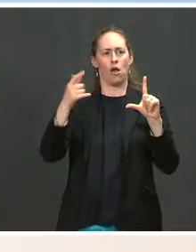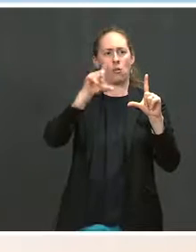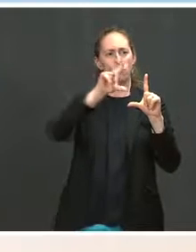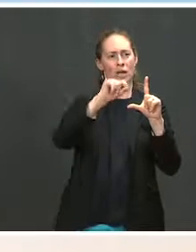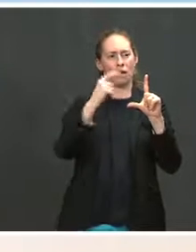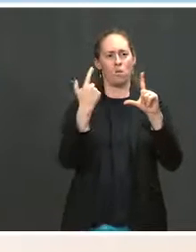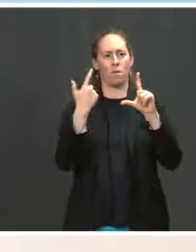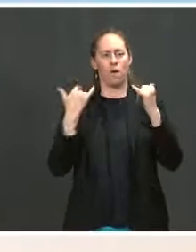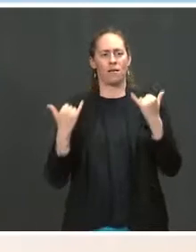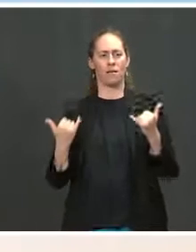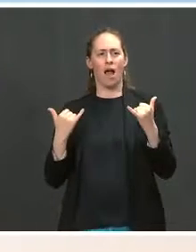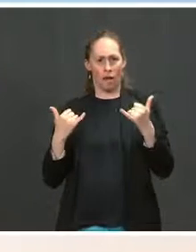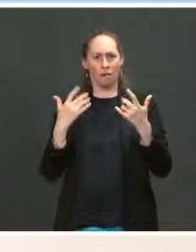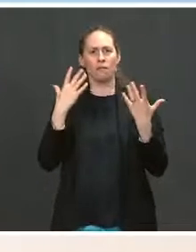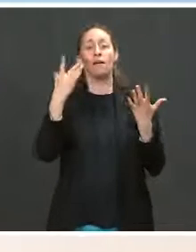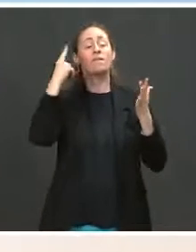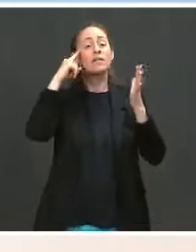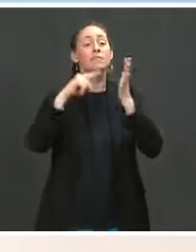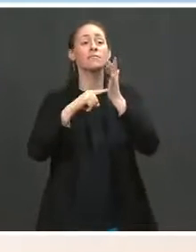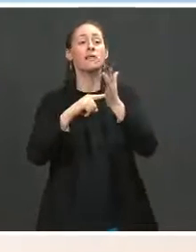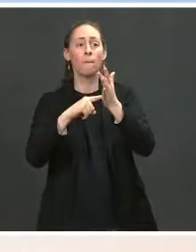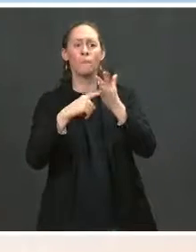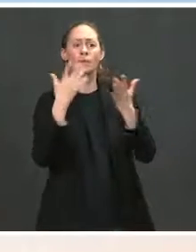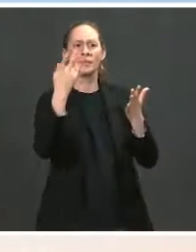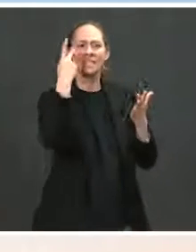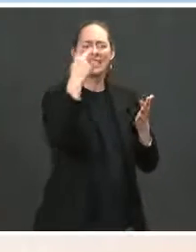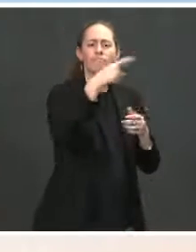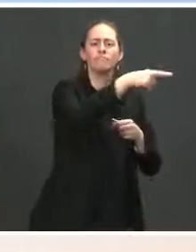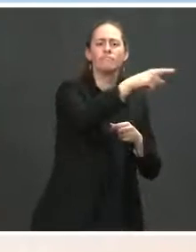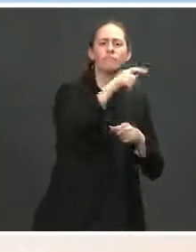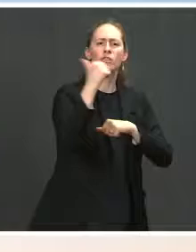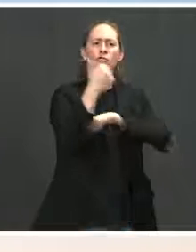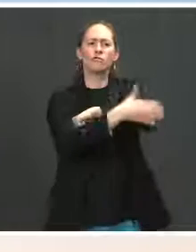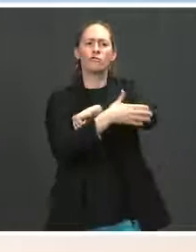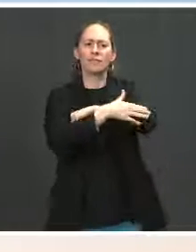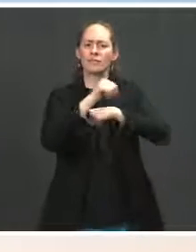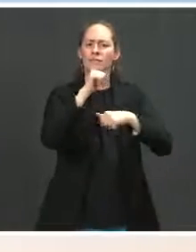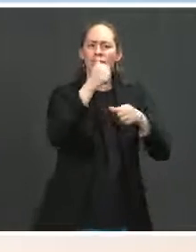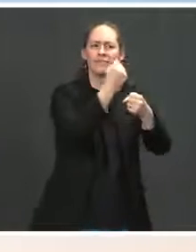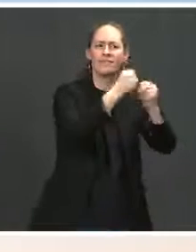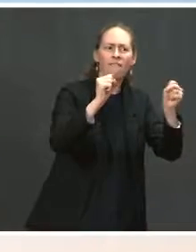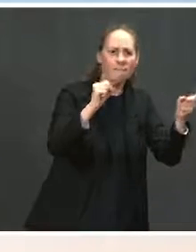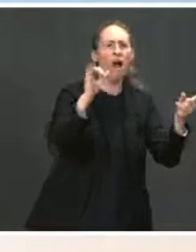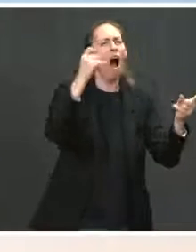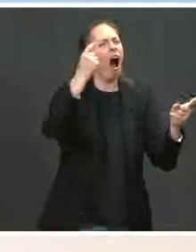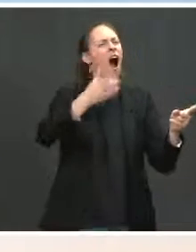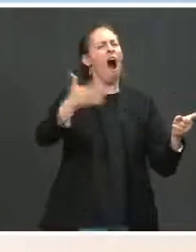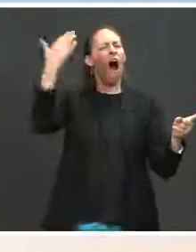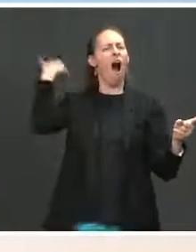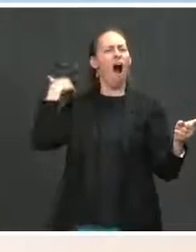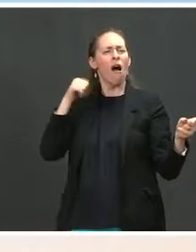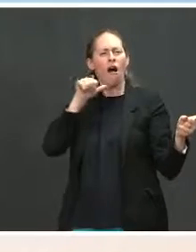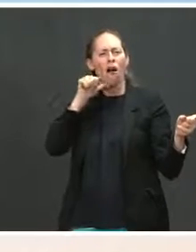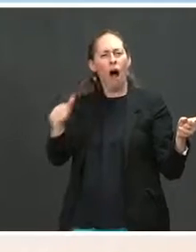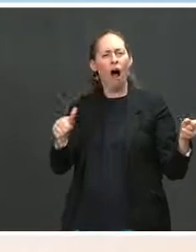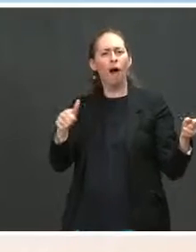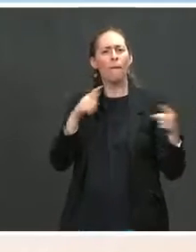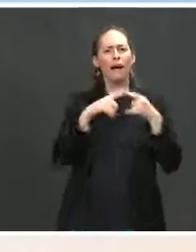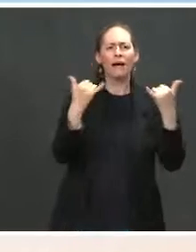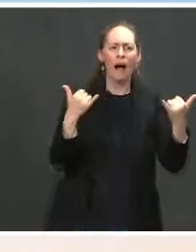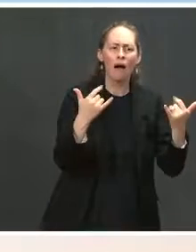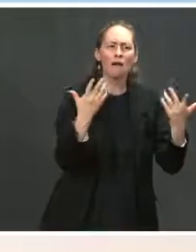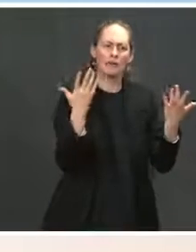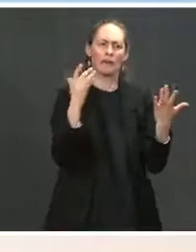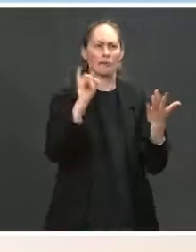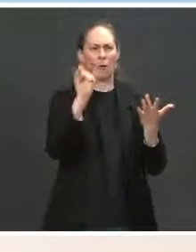being harbored in a safe haven in Afghanistan how it was 20 years ago. We have to have resources, we have to have assets to address the threat where we